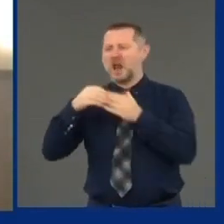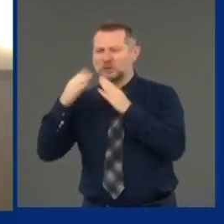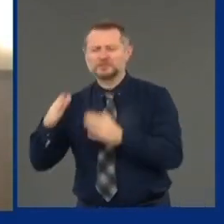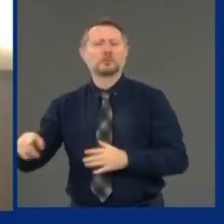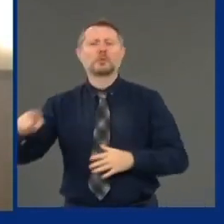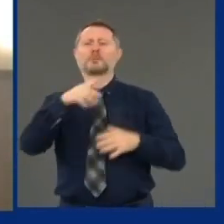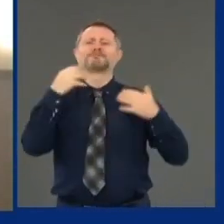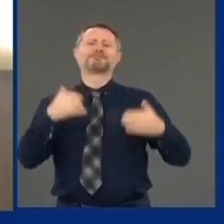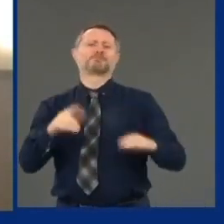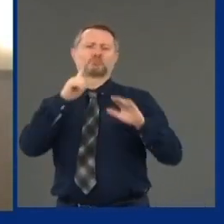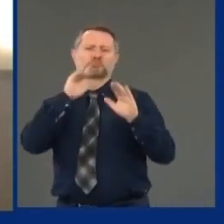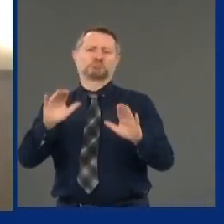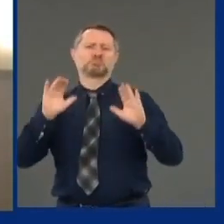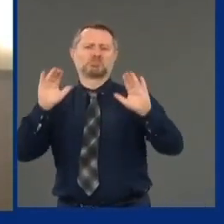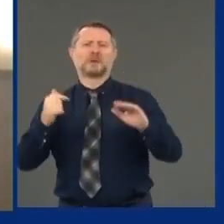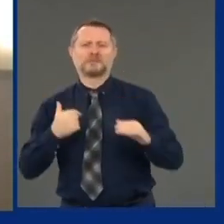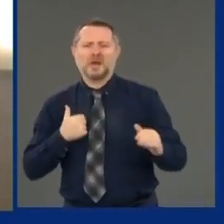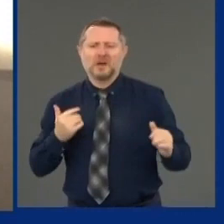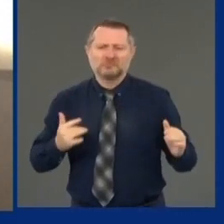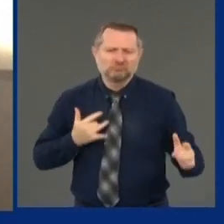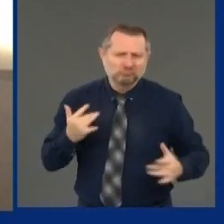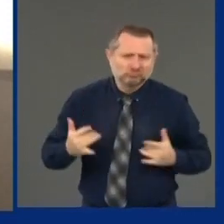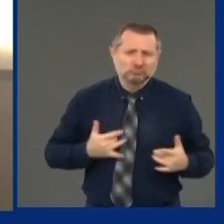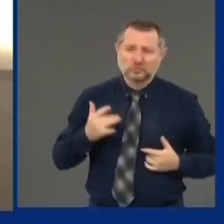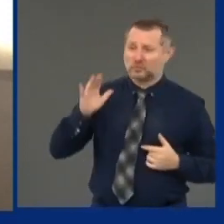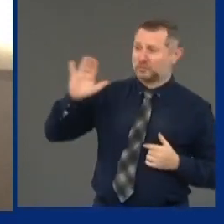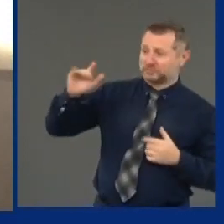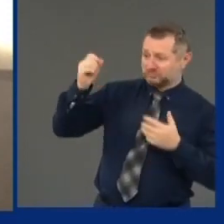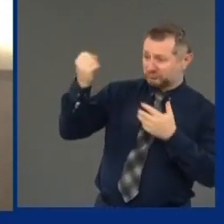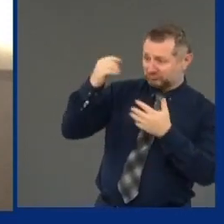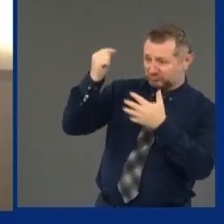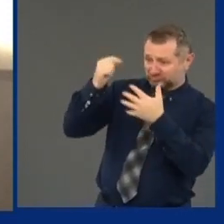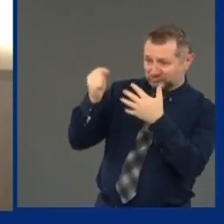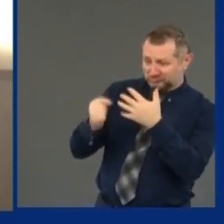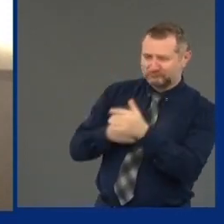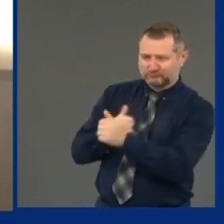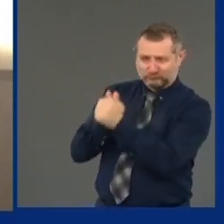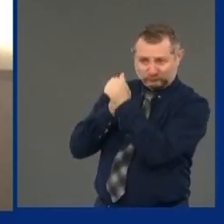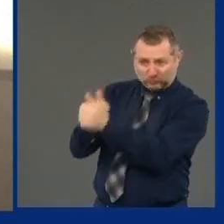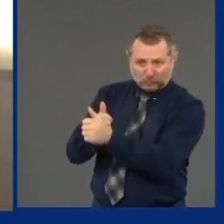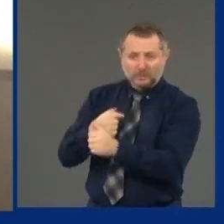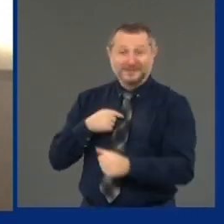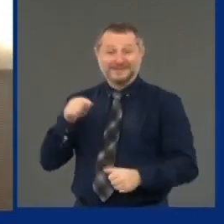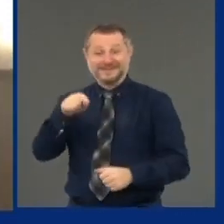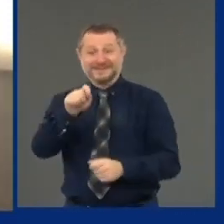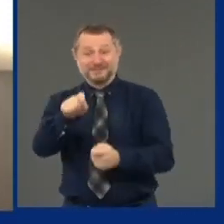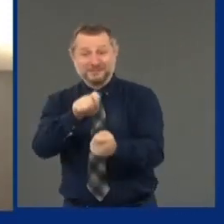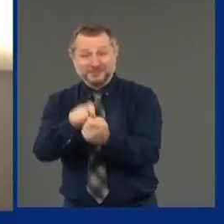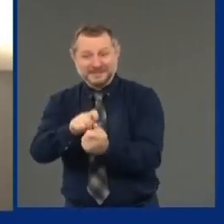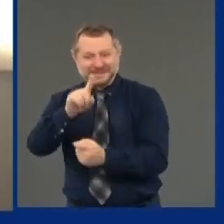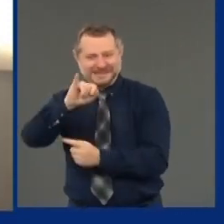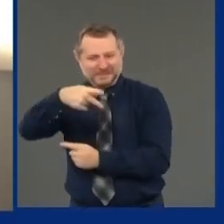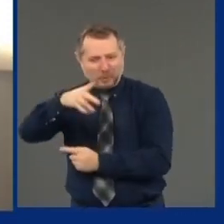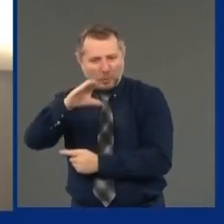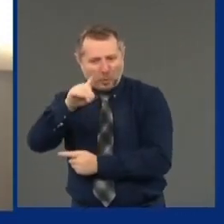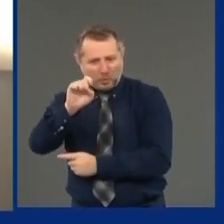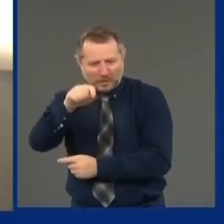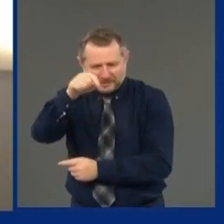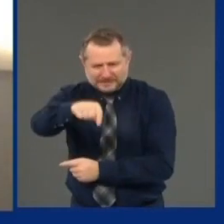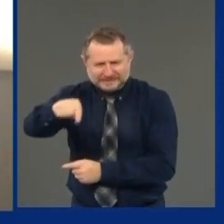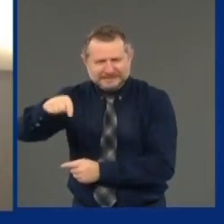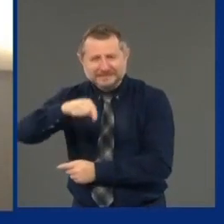excited to be taking your direction to get into those zip codes of the most marginalized communities that